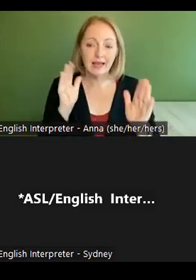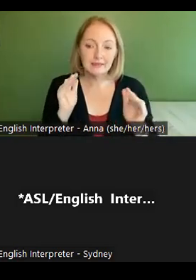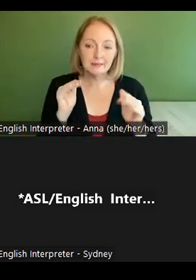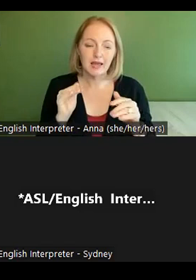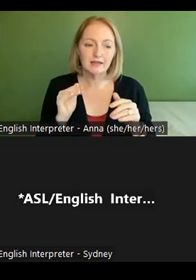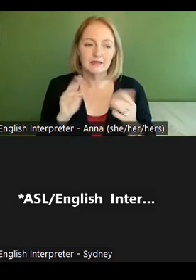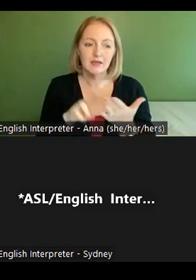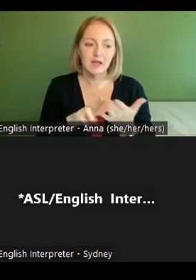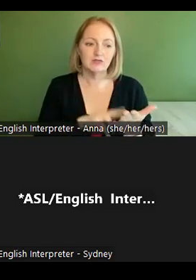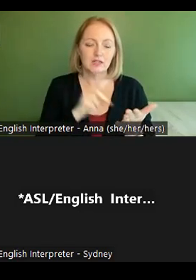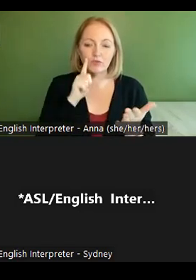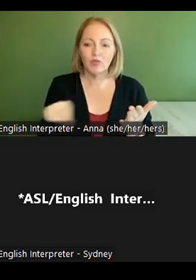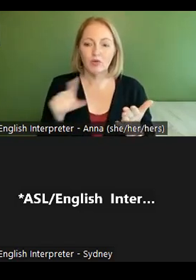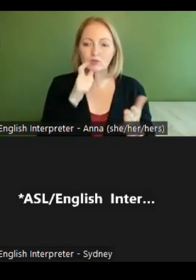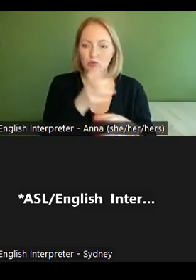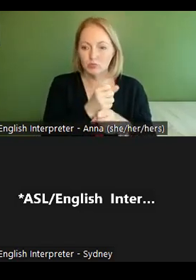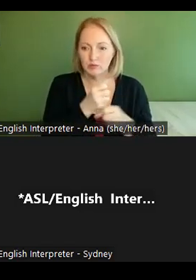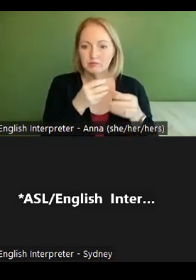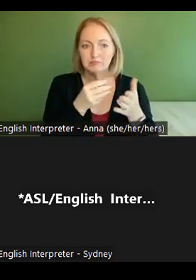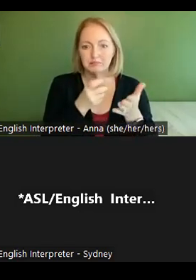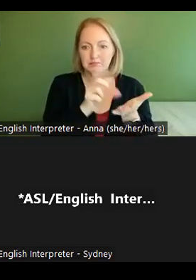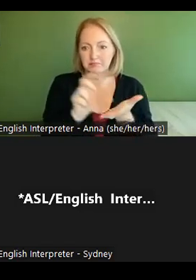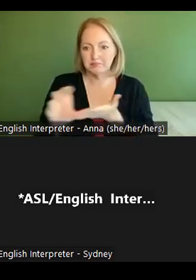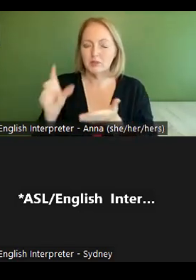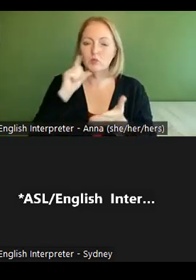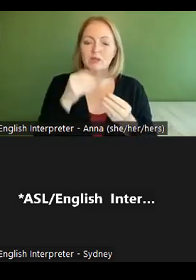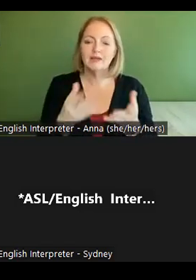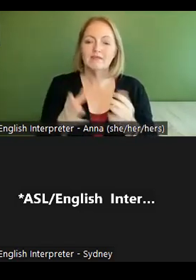that contracts for those awardees will be distributed in